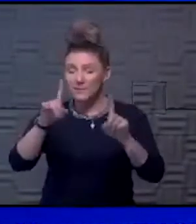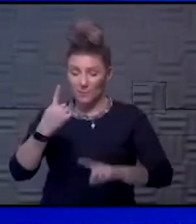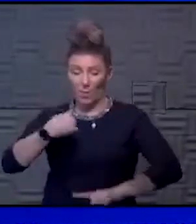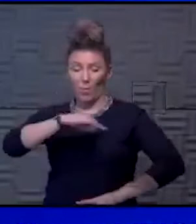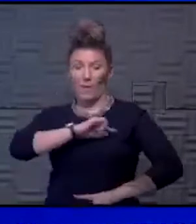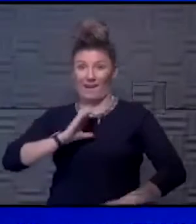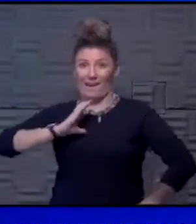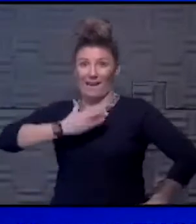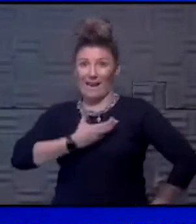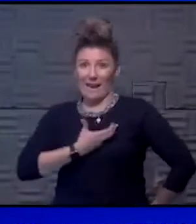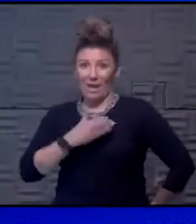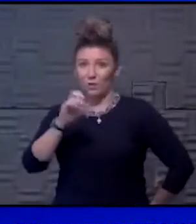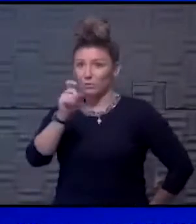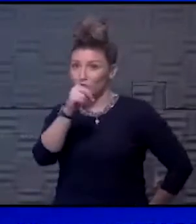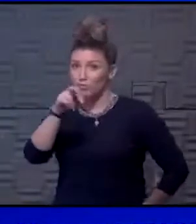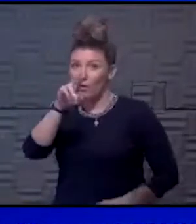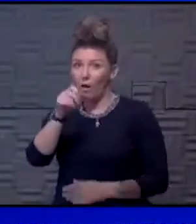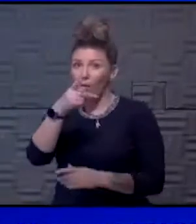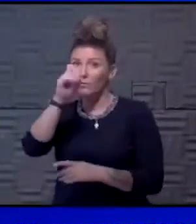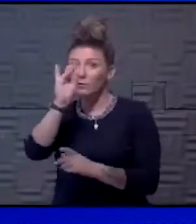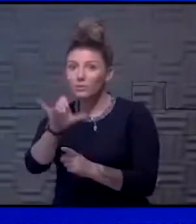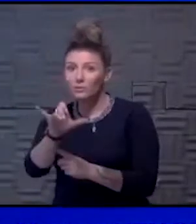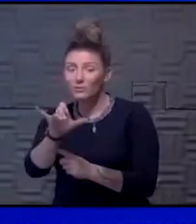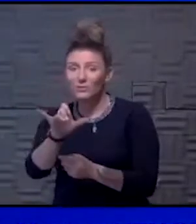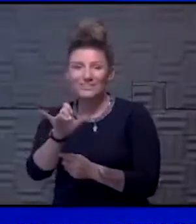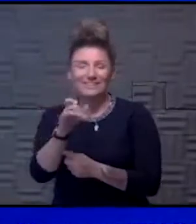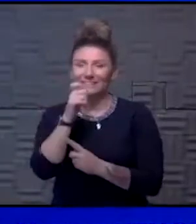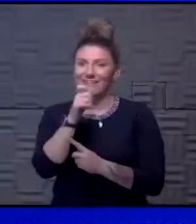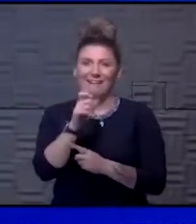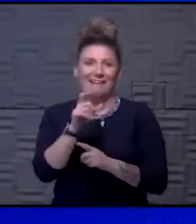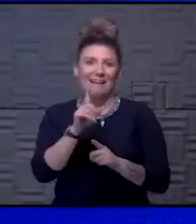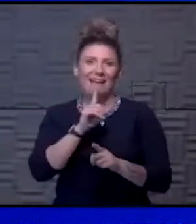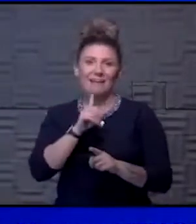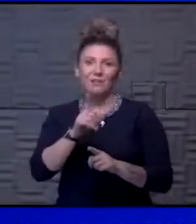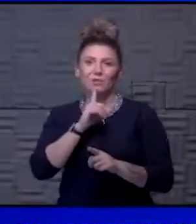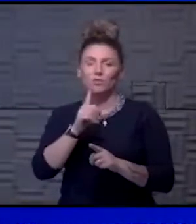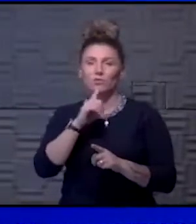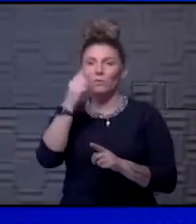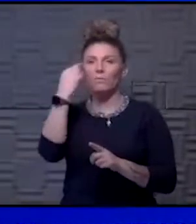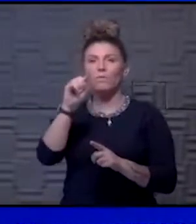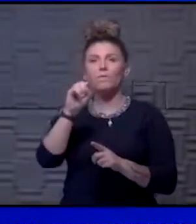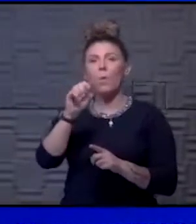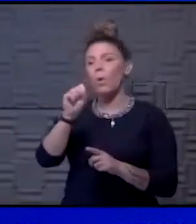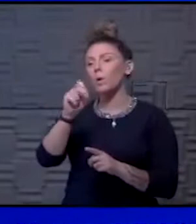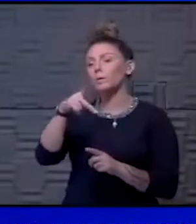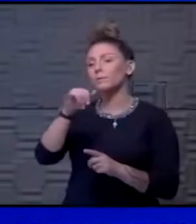lab, the serology testing that we are currently doing, is not actually to the spike protein. Yes.